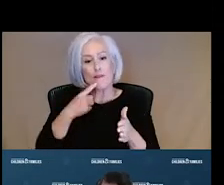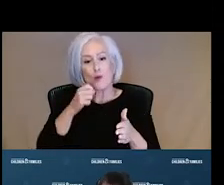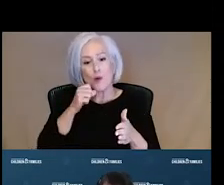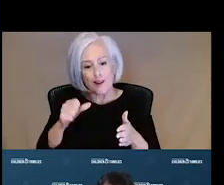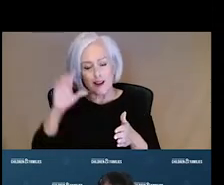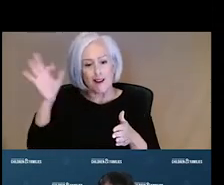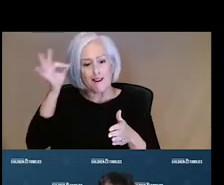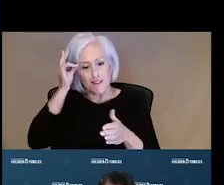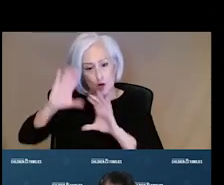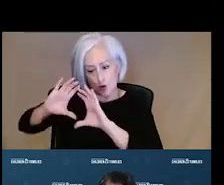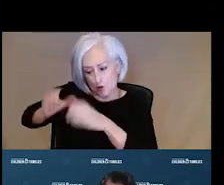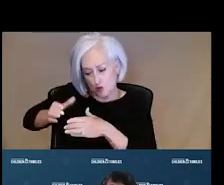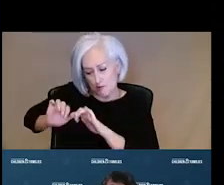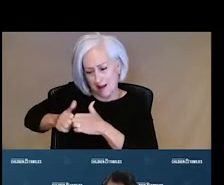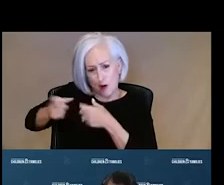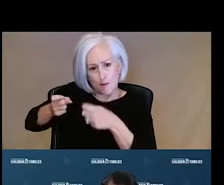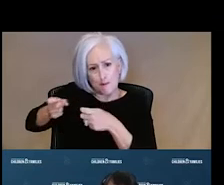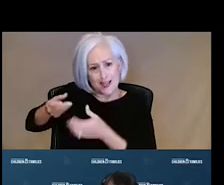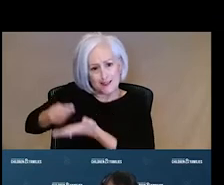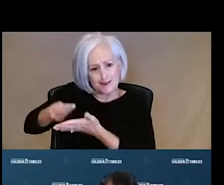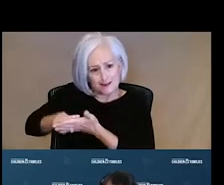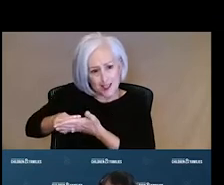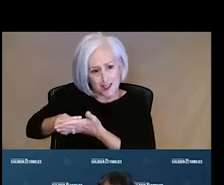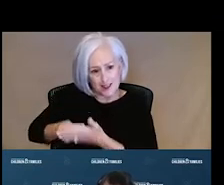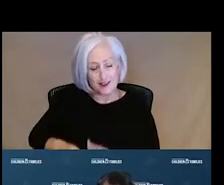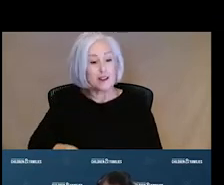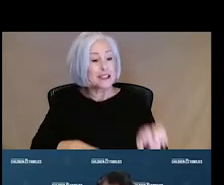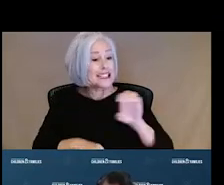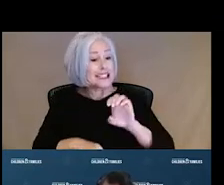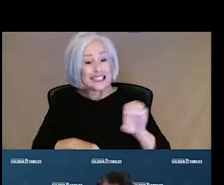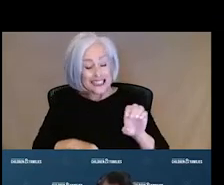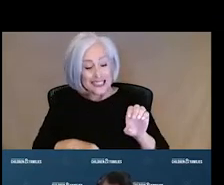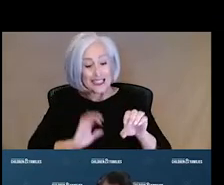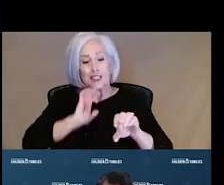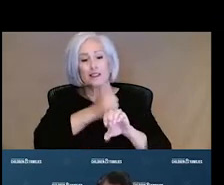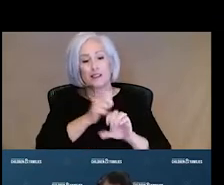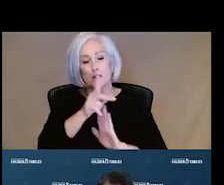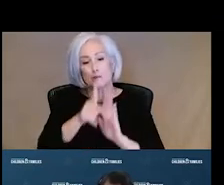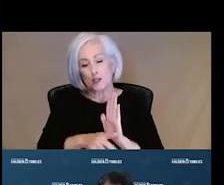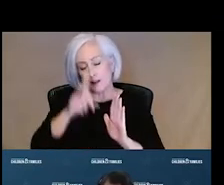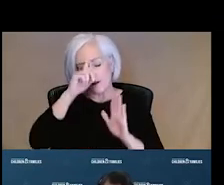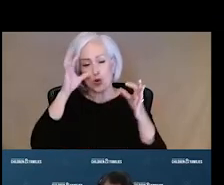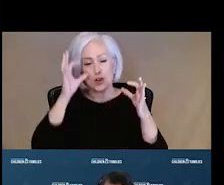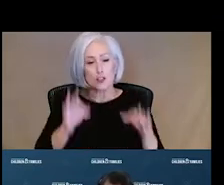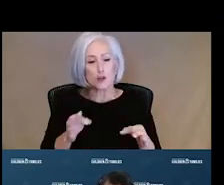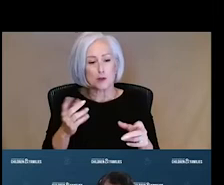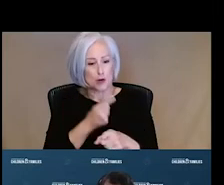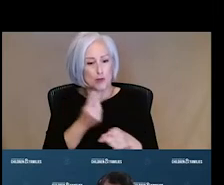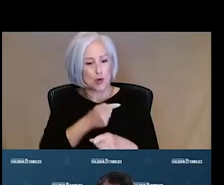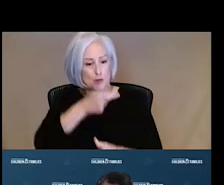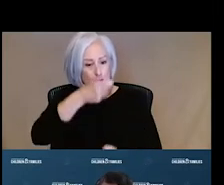federal awards. Subpart E establishes principles for determining the allowable costs incurred